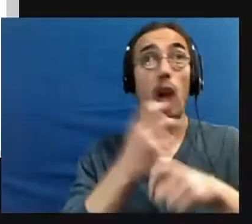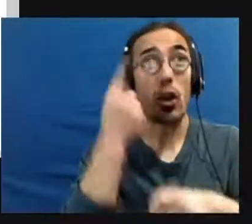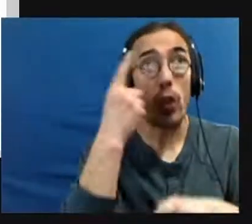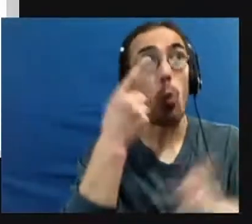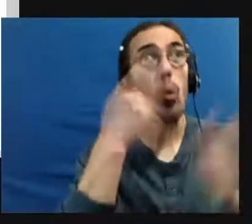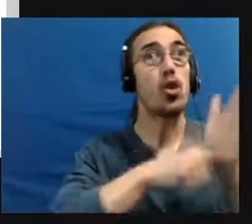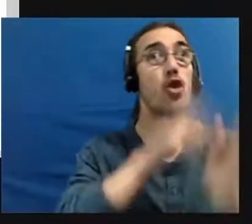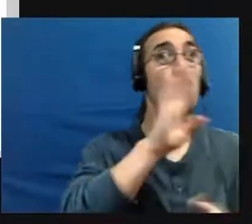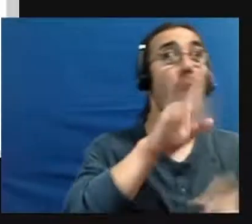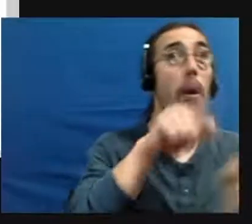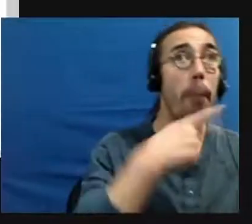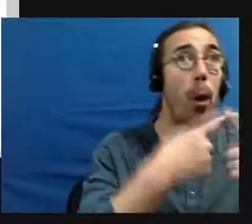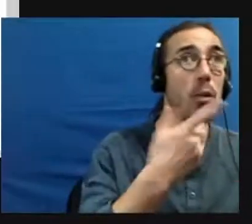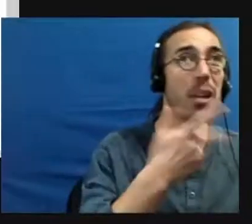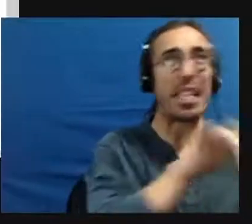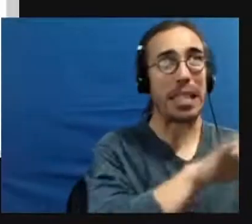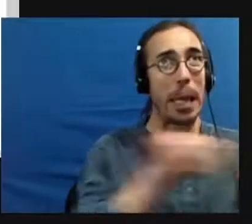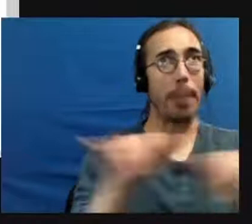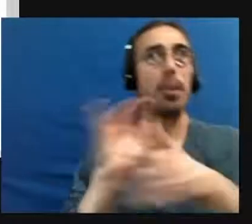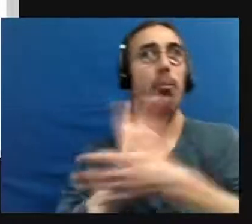is the point of the film.